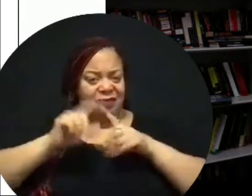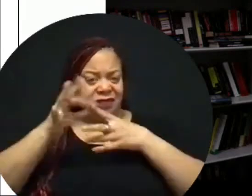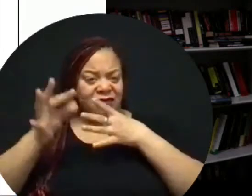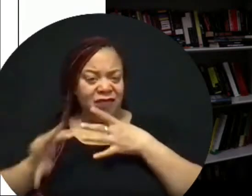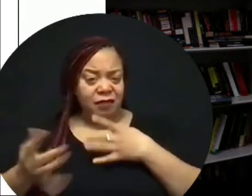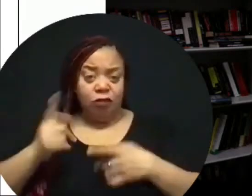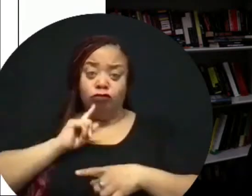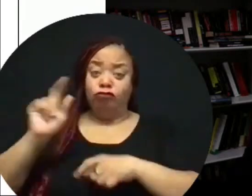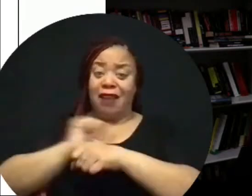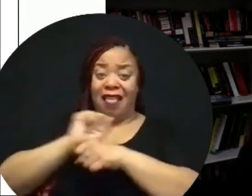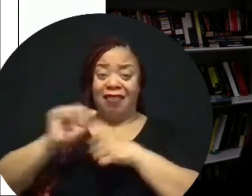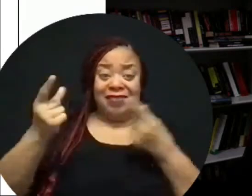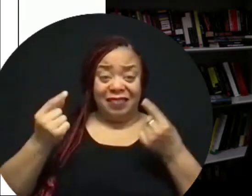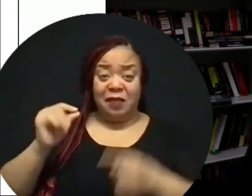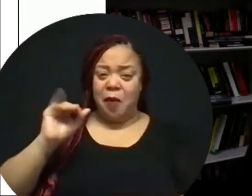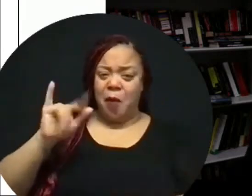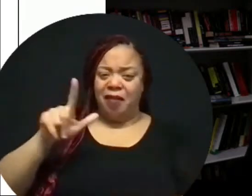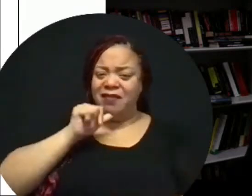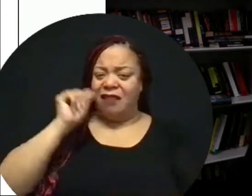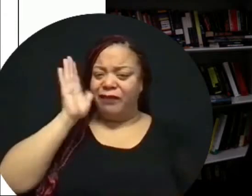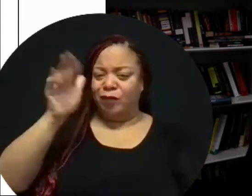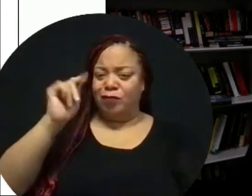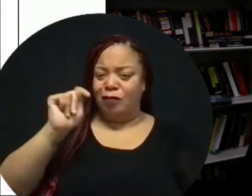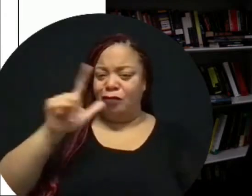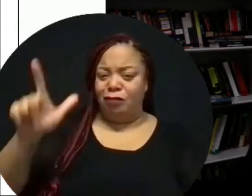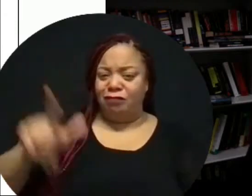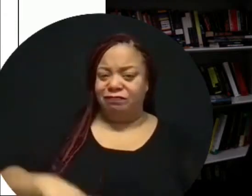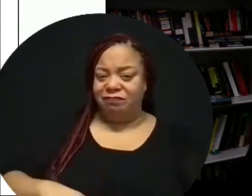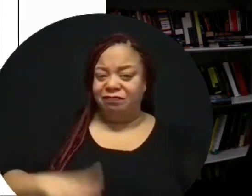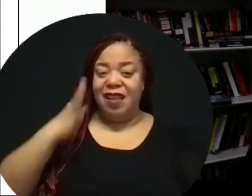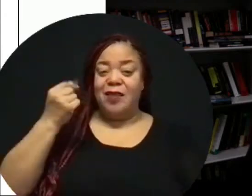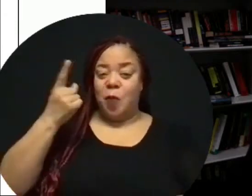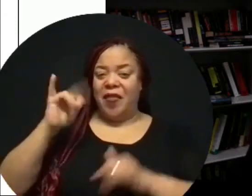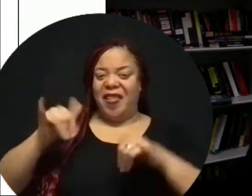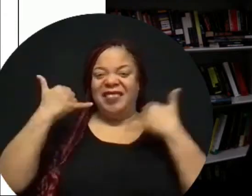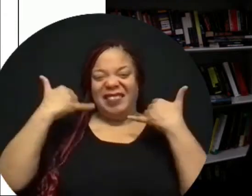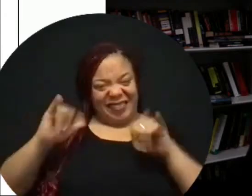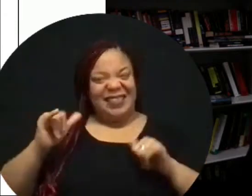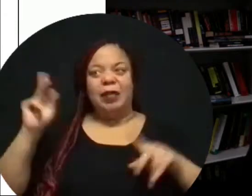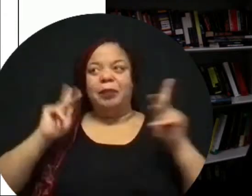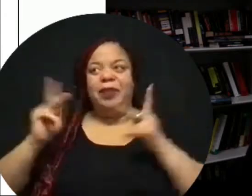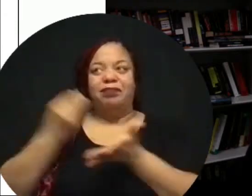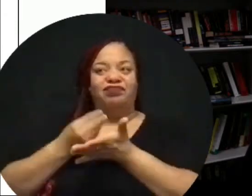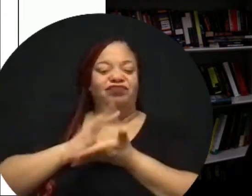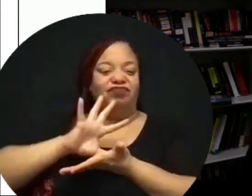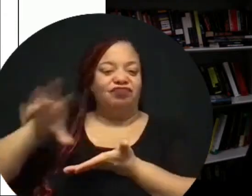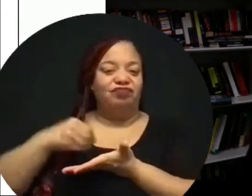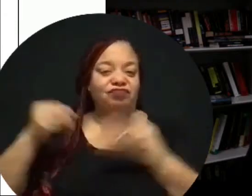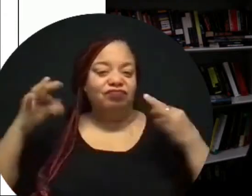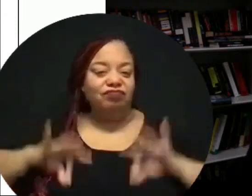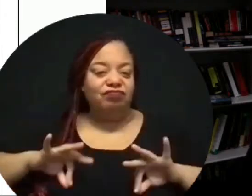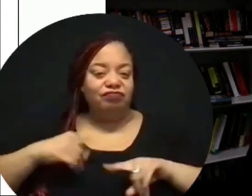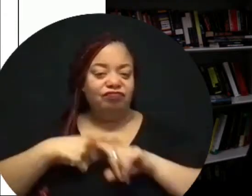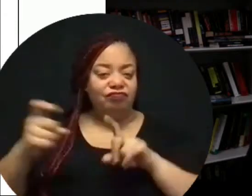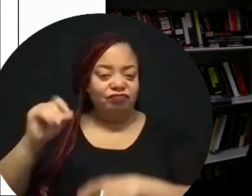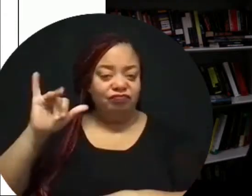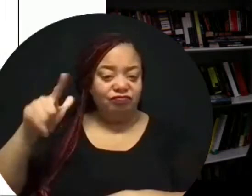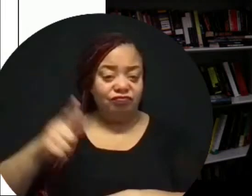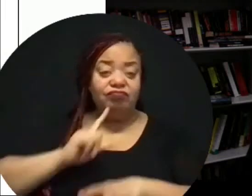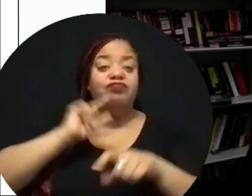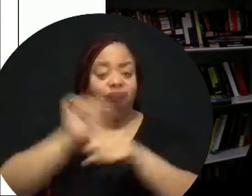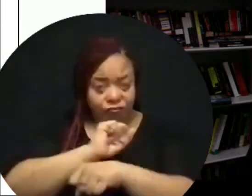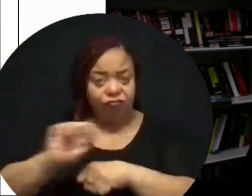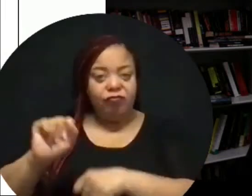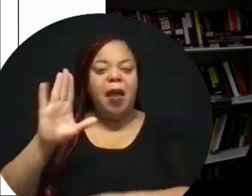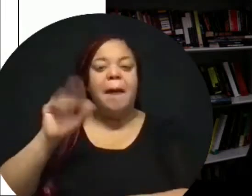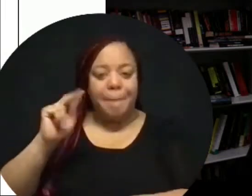banked on. So I think part of it is direct action, and part of it is the kind of